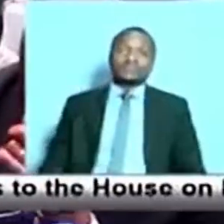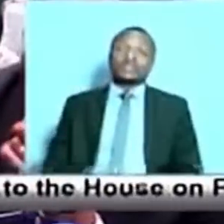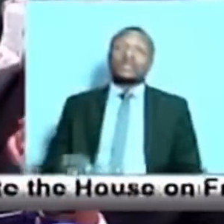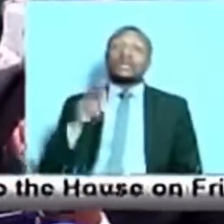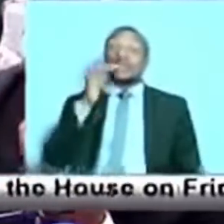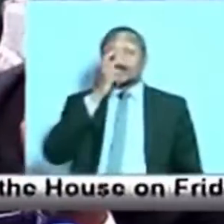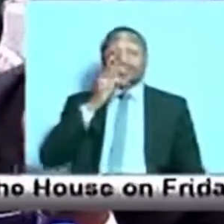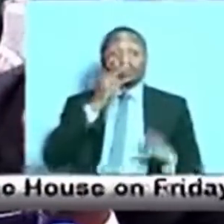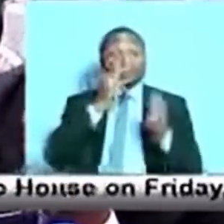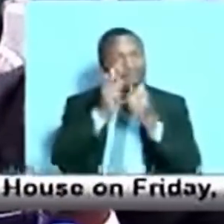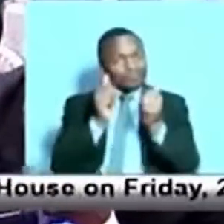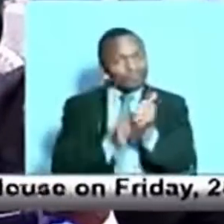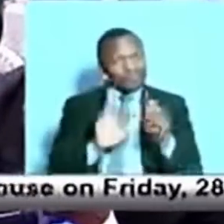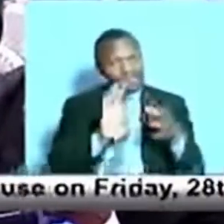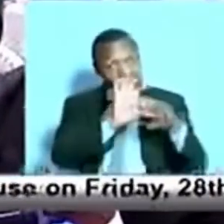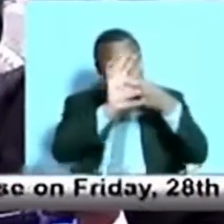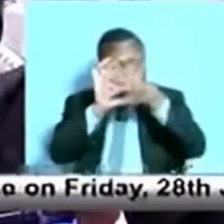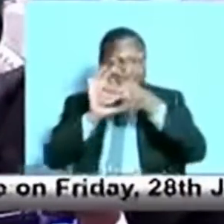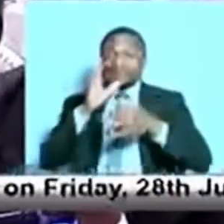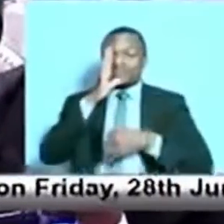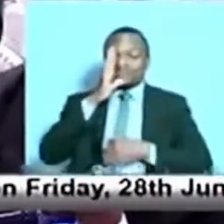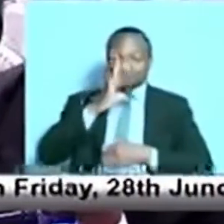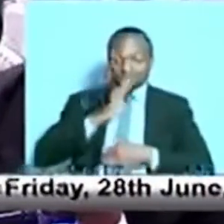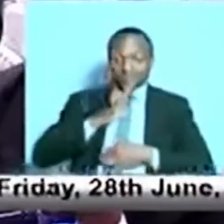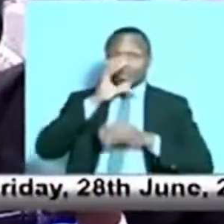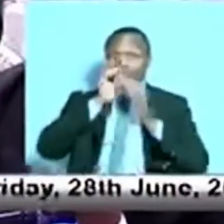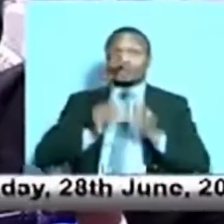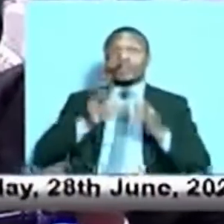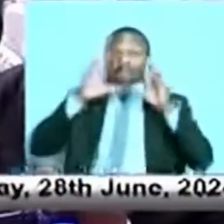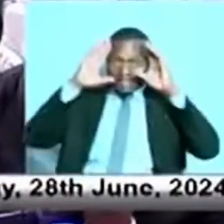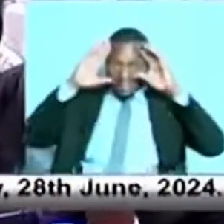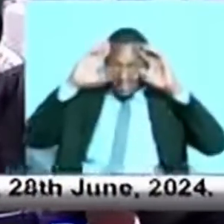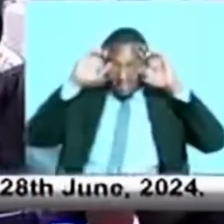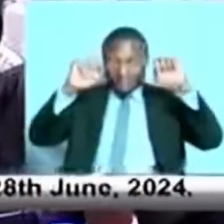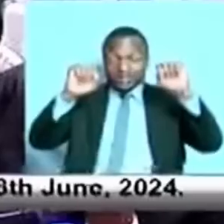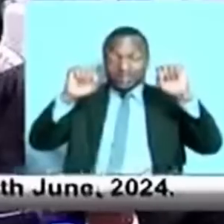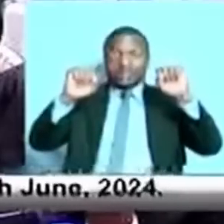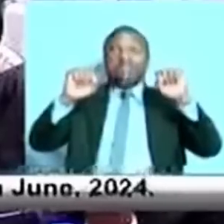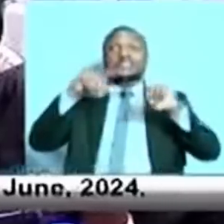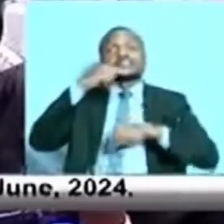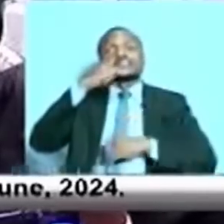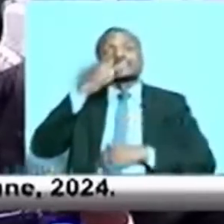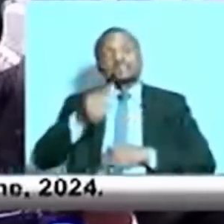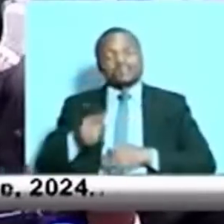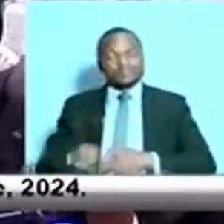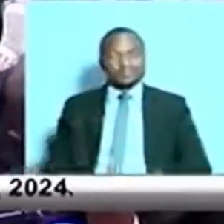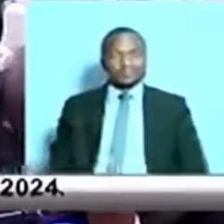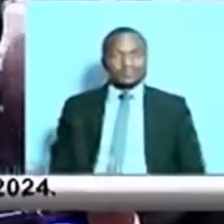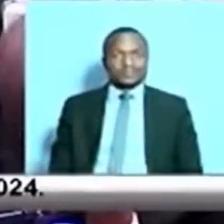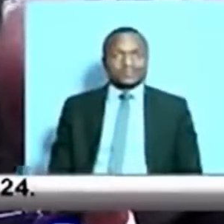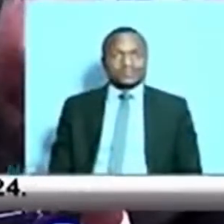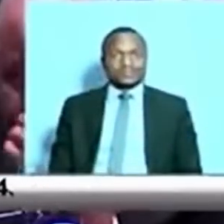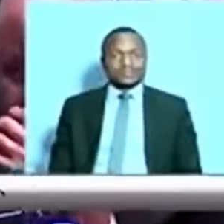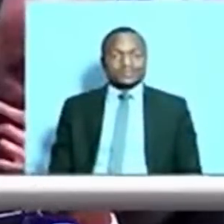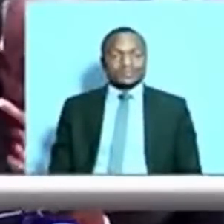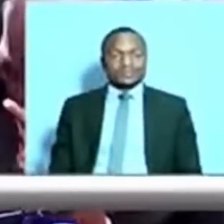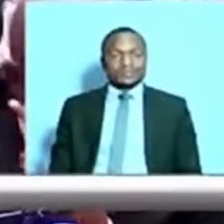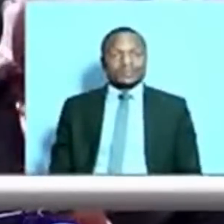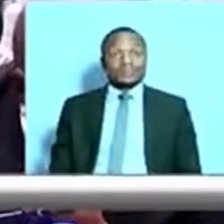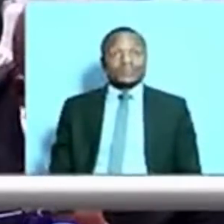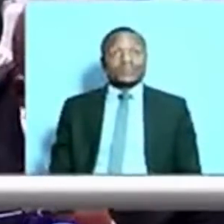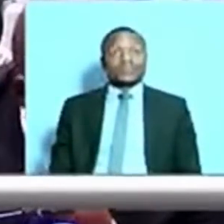speaking about unity, Madam Speaker, the President to me sealed the abyss,